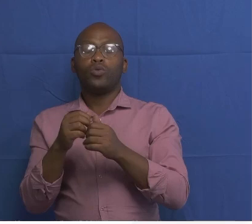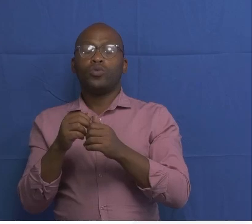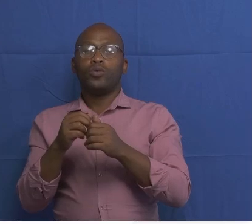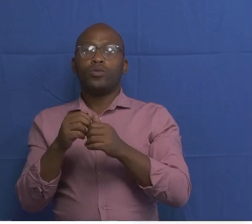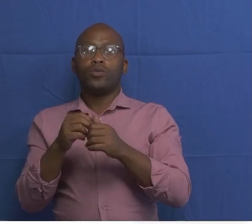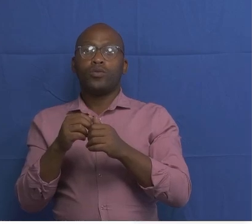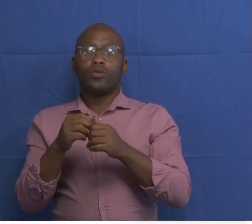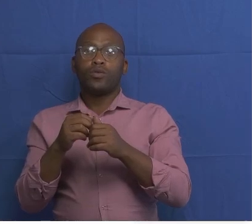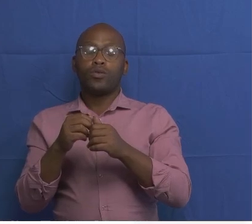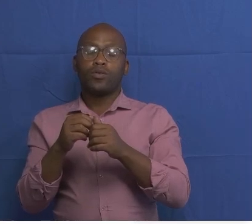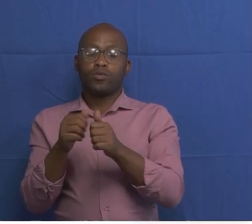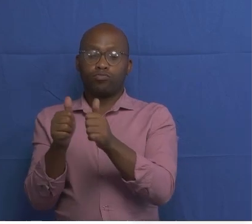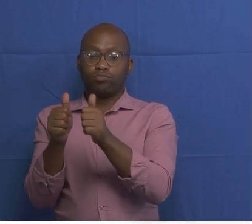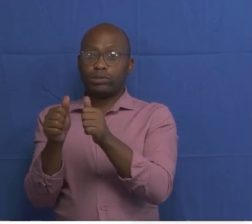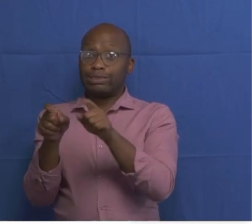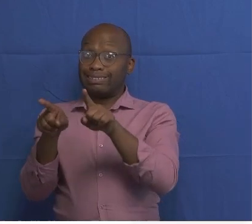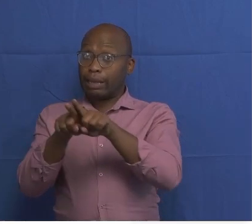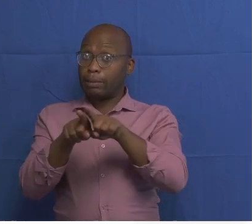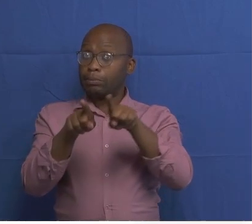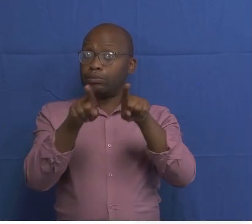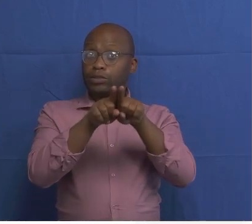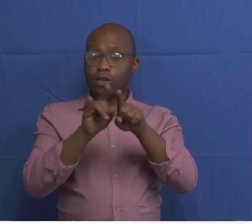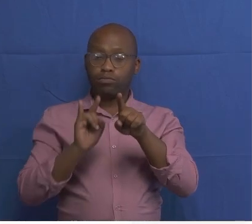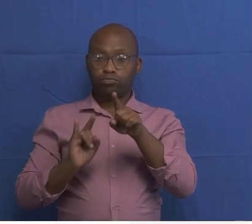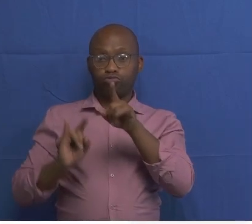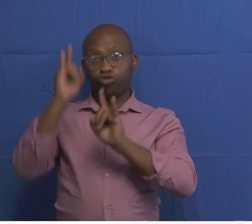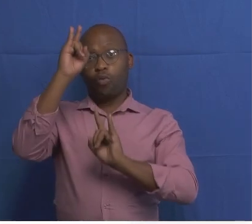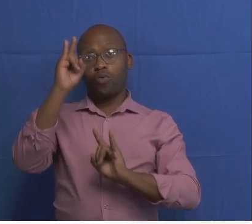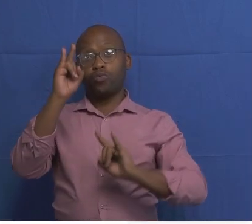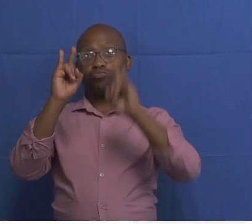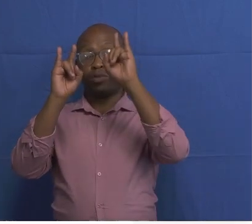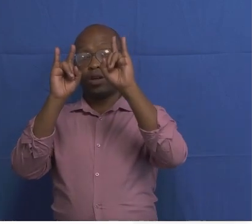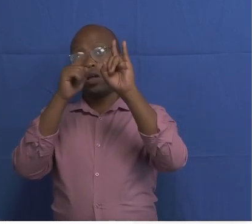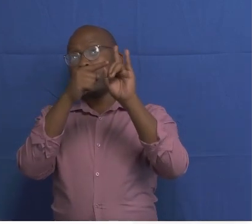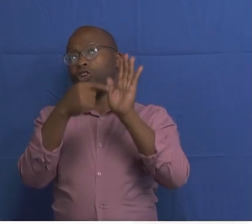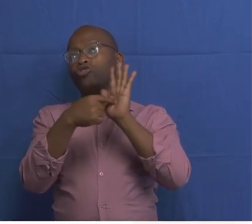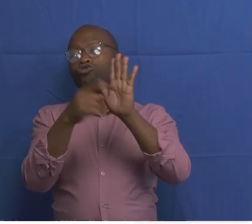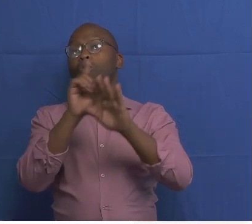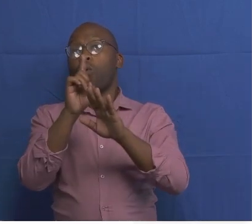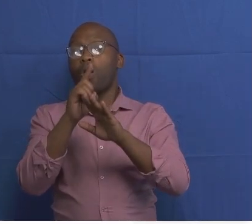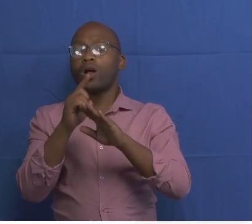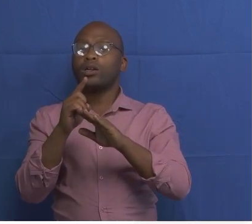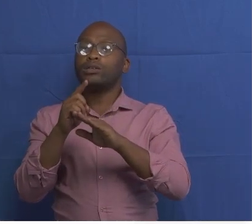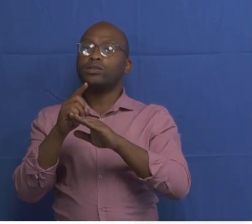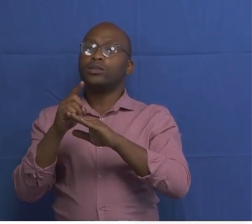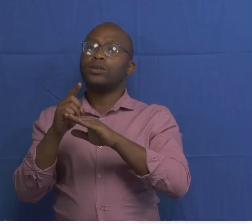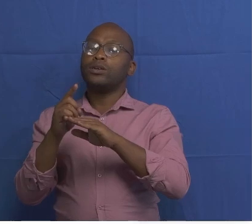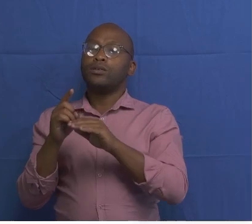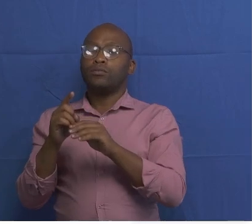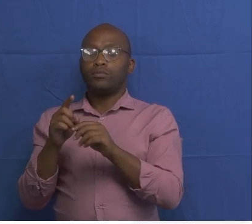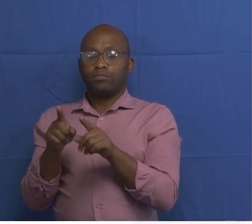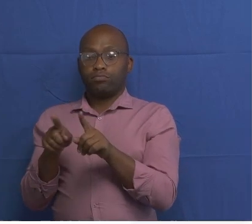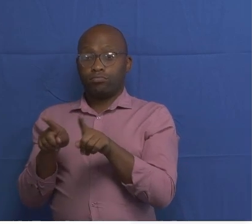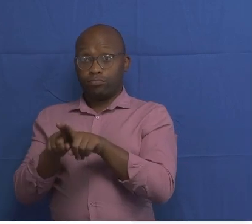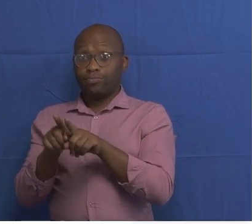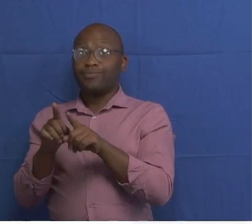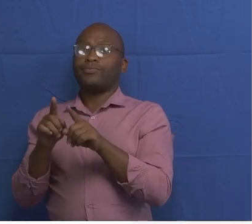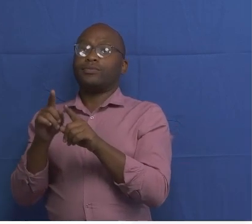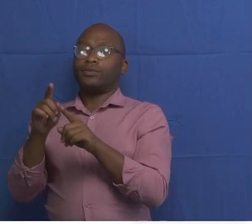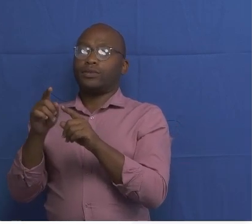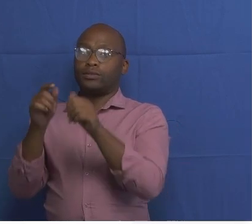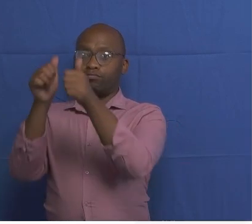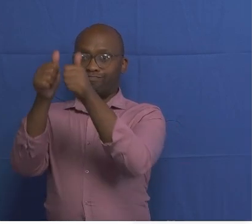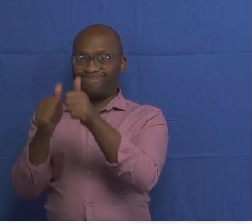and homozygous short, it results now in heterozygous tall. And this heterozygous